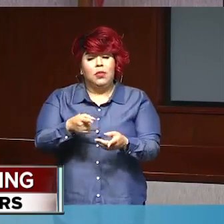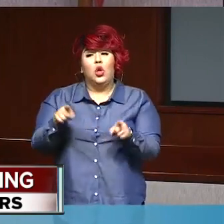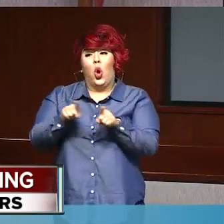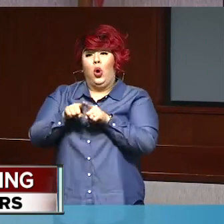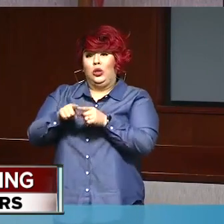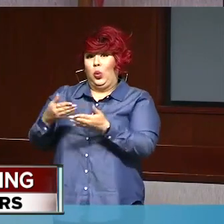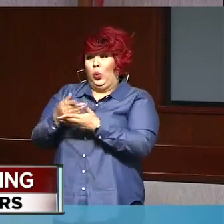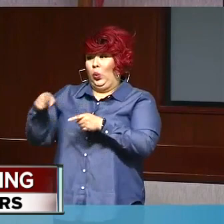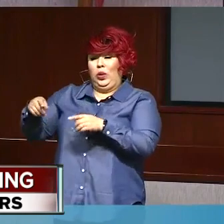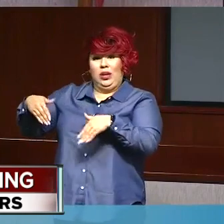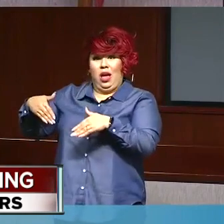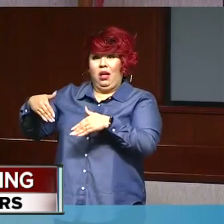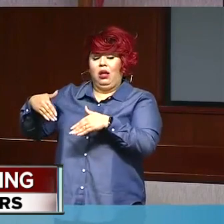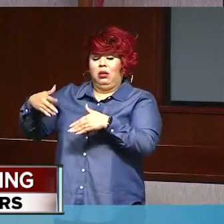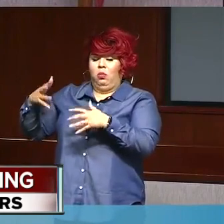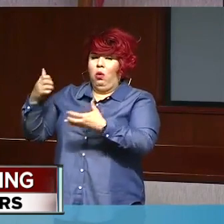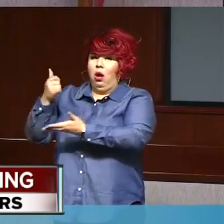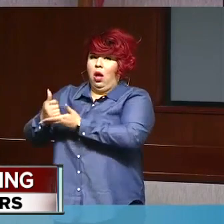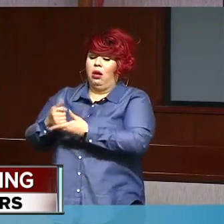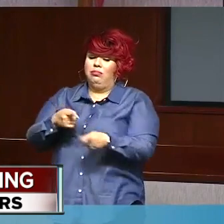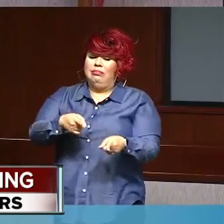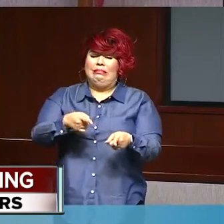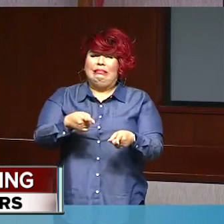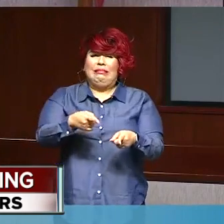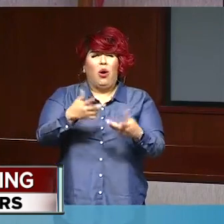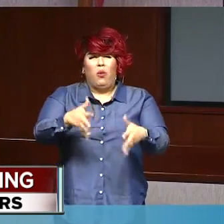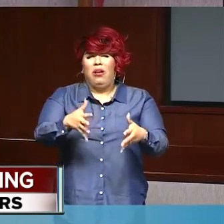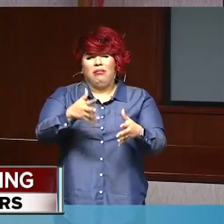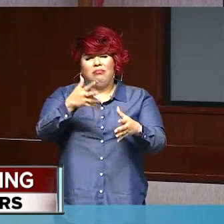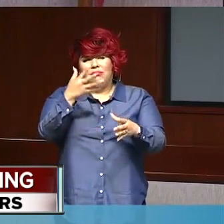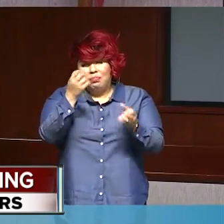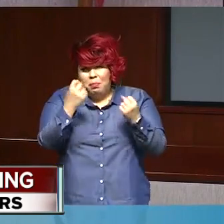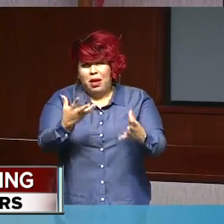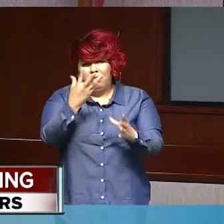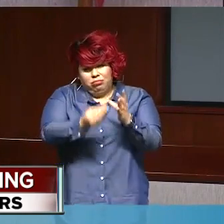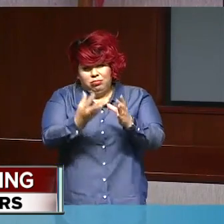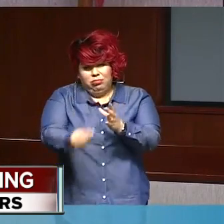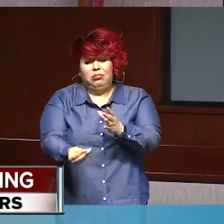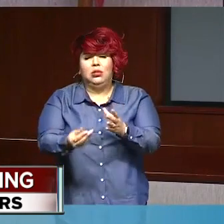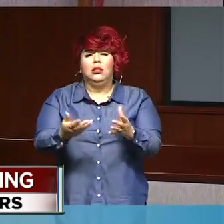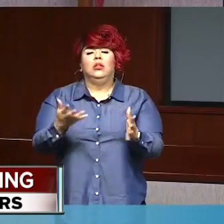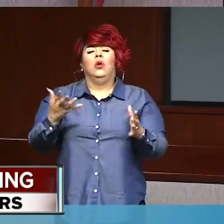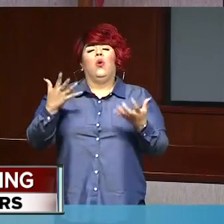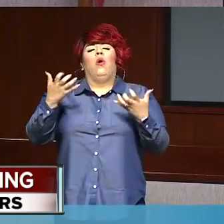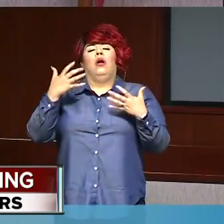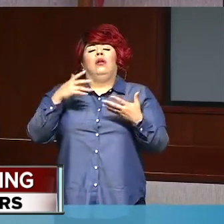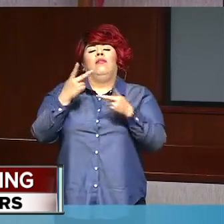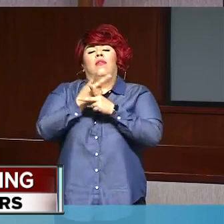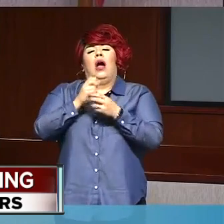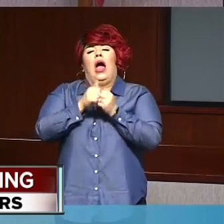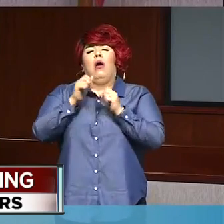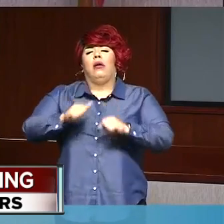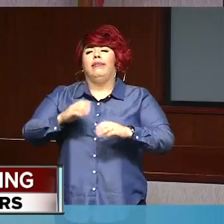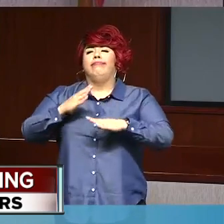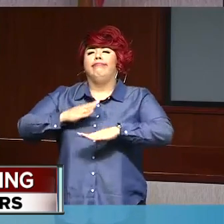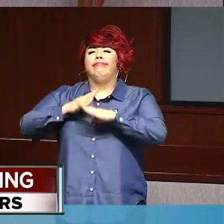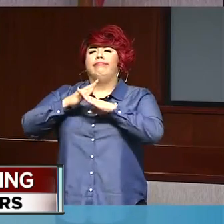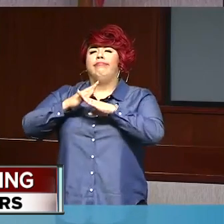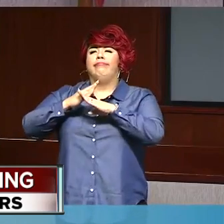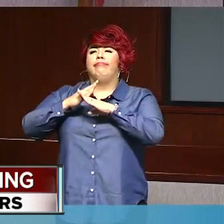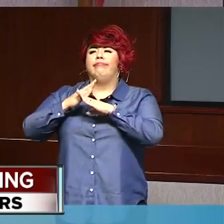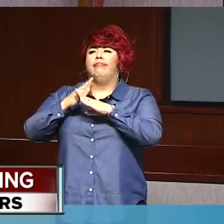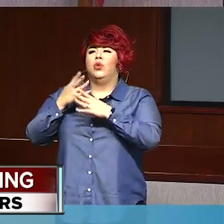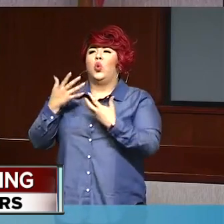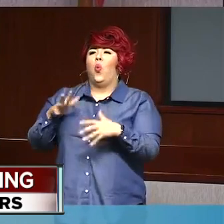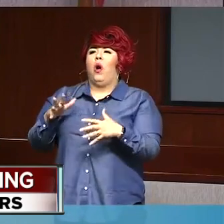of our residents have passed away, to identifying earlier those that work in other sites that could